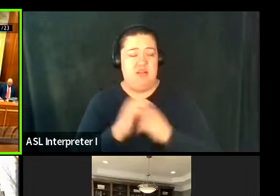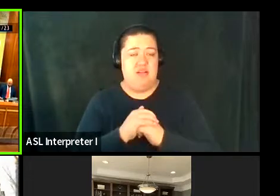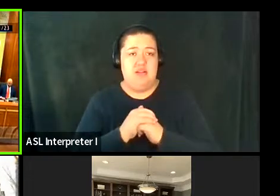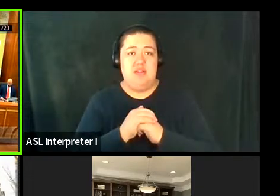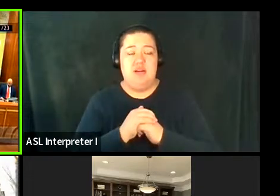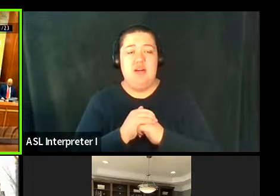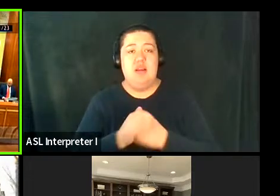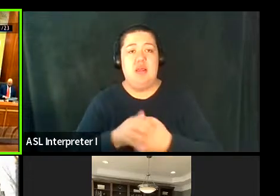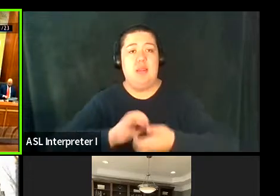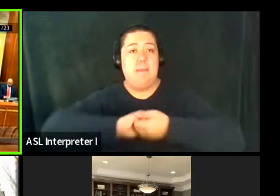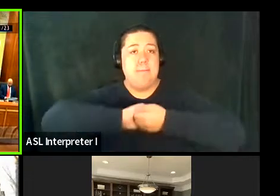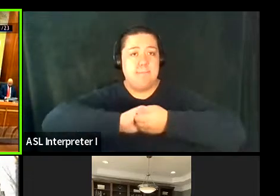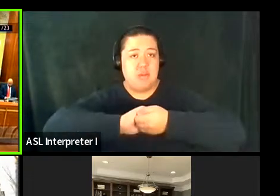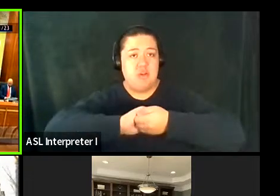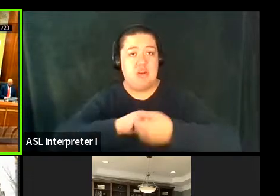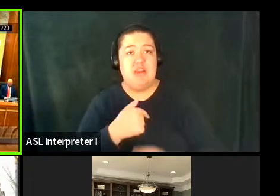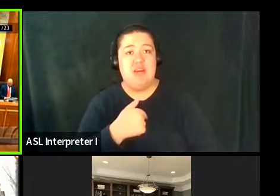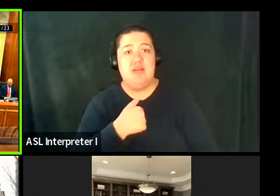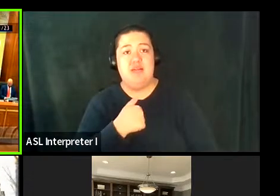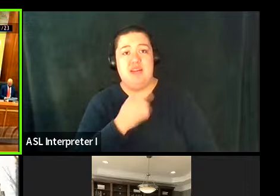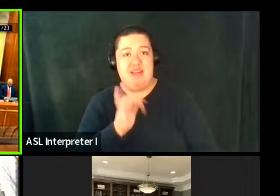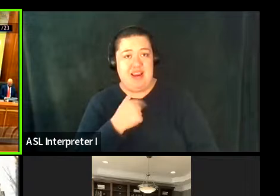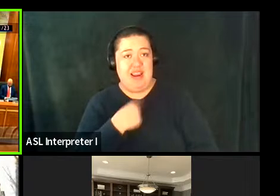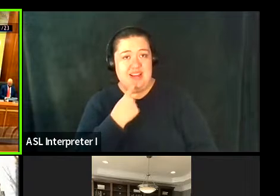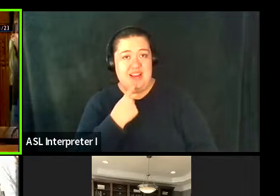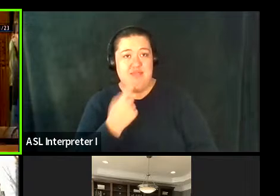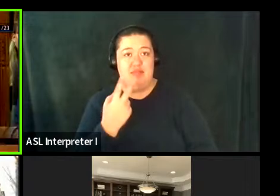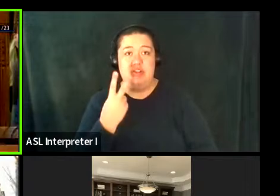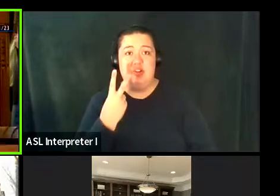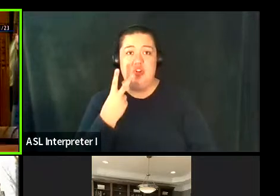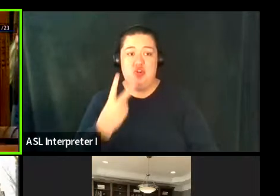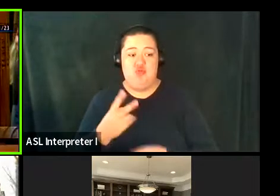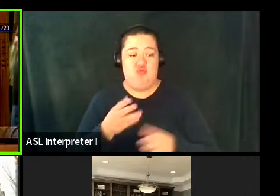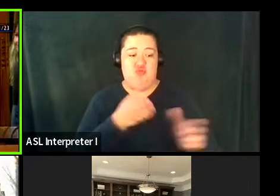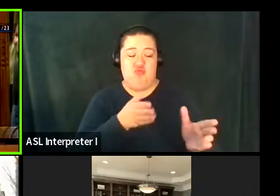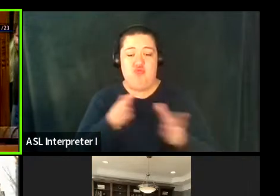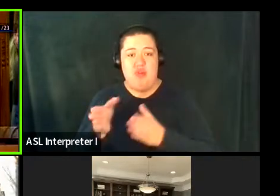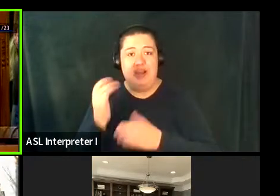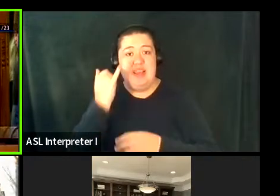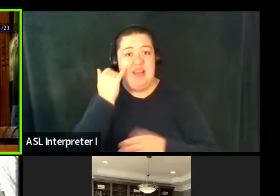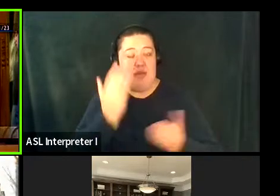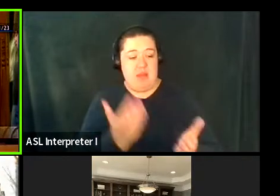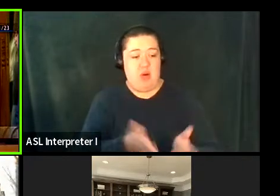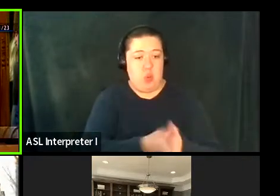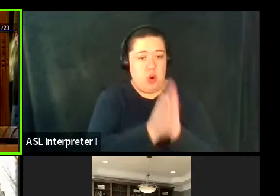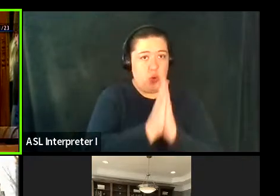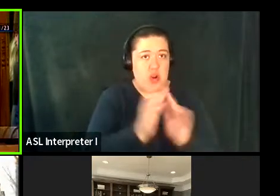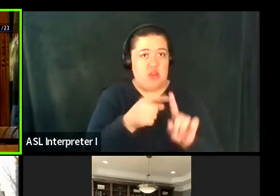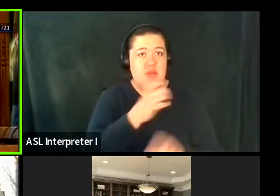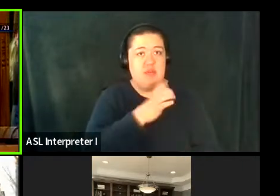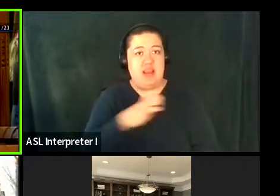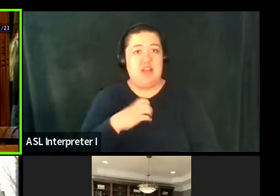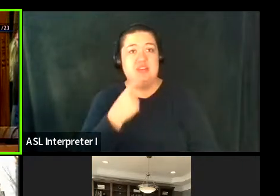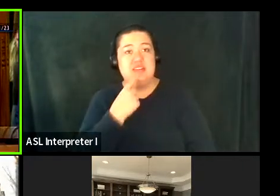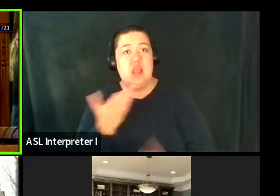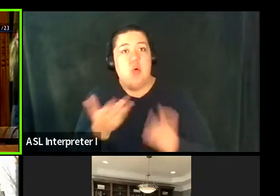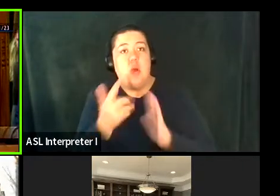But partnership, as I said a couple of weeks ago, it's a two-way street. If there has been a request by this council to say, what